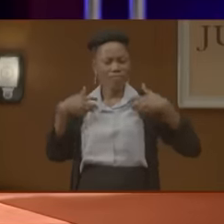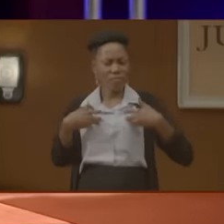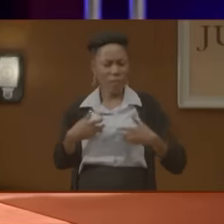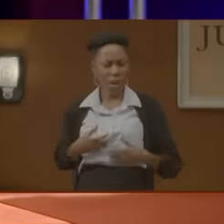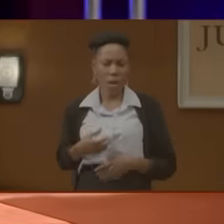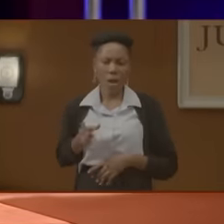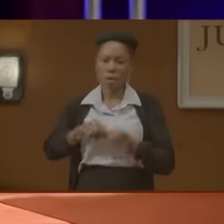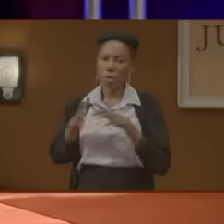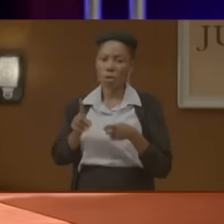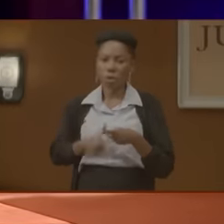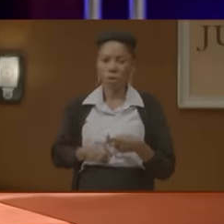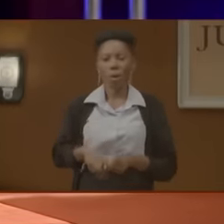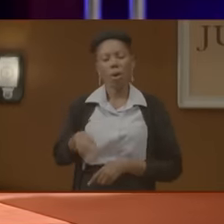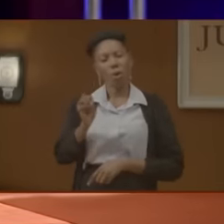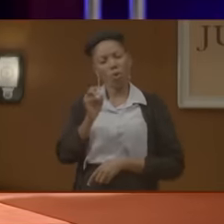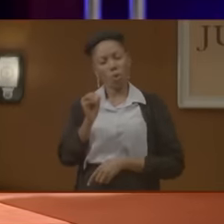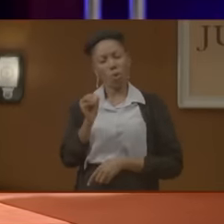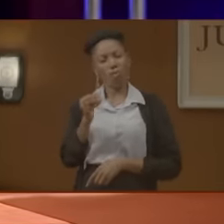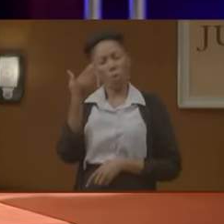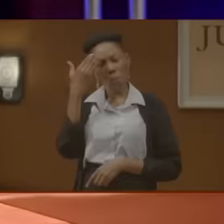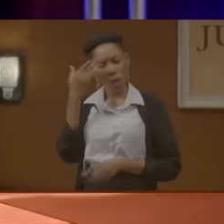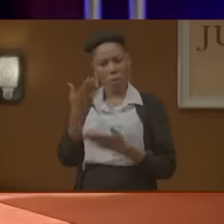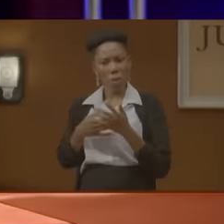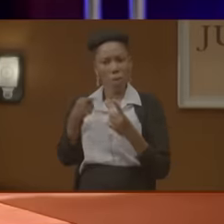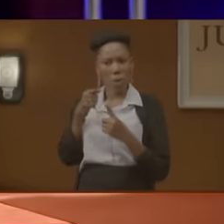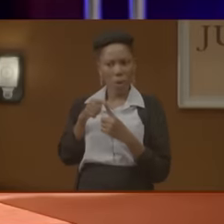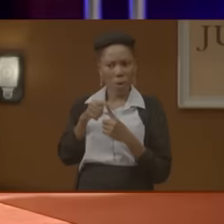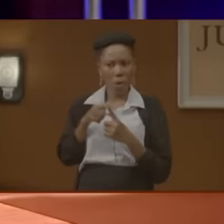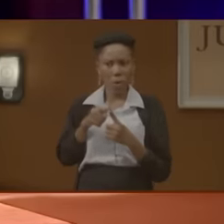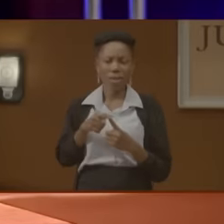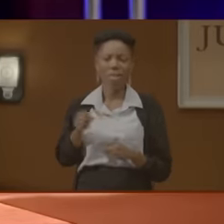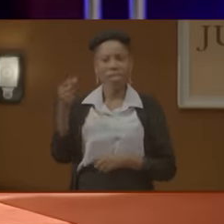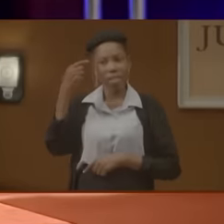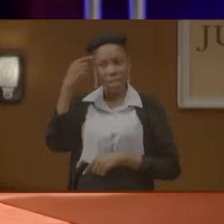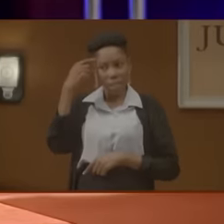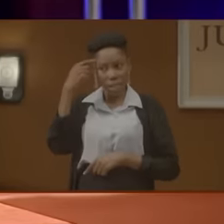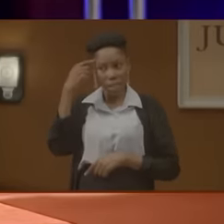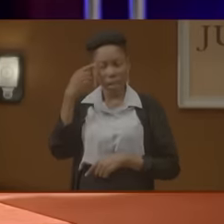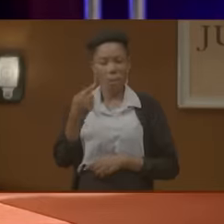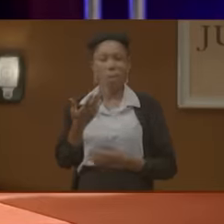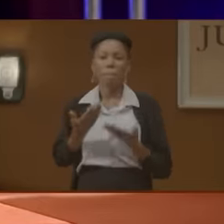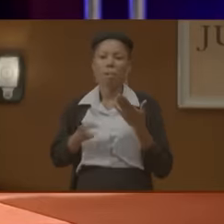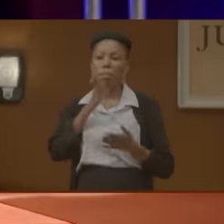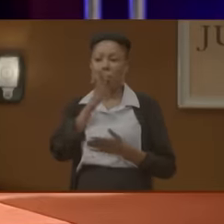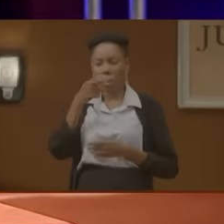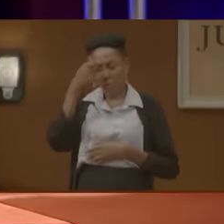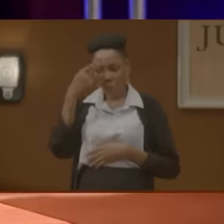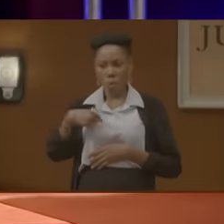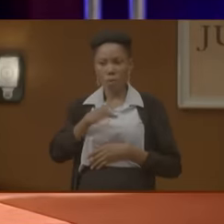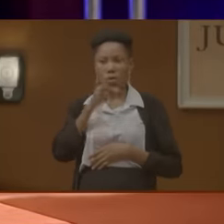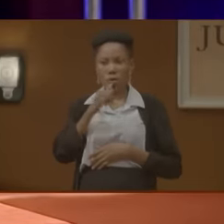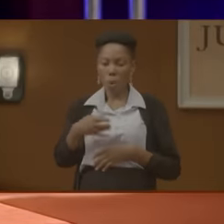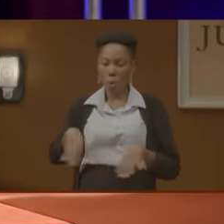so obvious. To the point that even while we left the barracks, we were thinking, okay, because we're not wedded in the church, probably that's why we're having